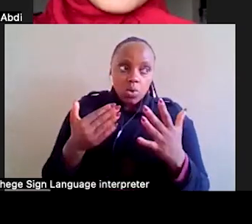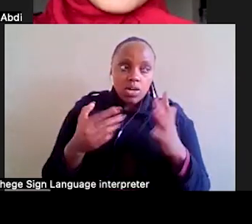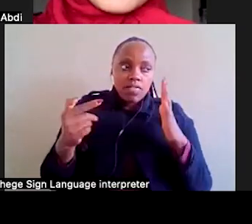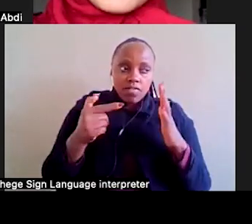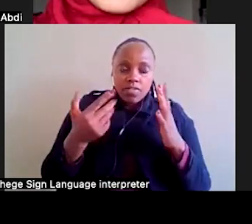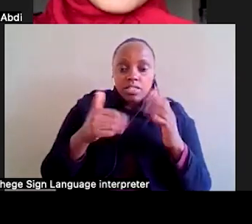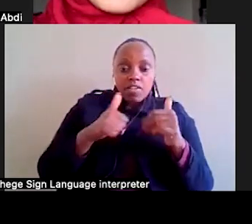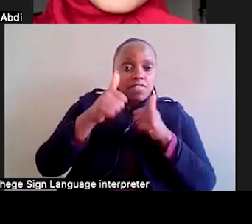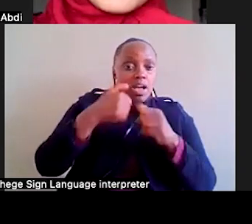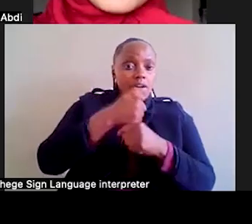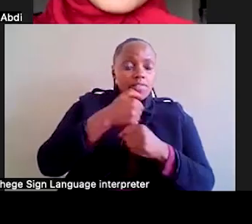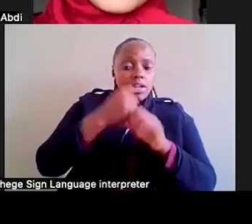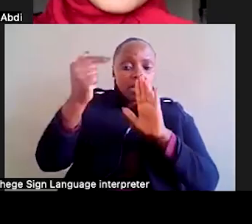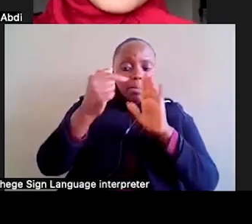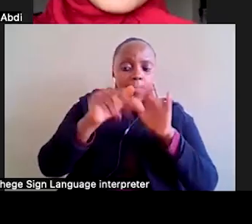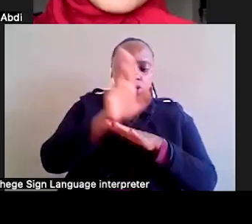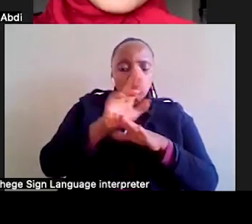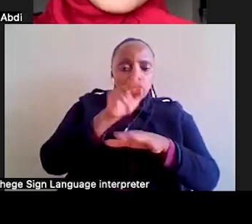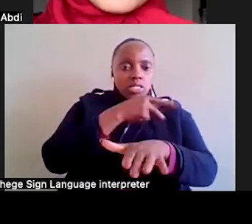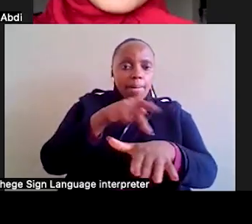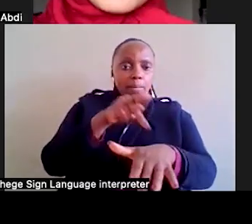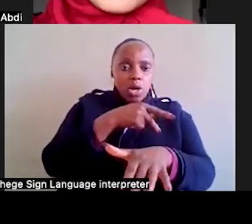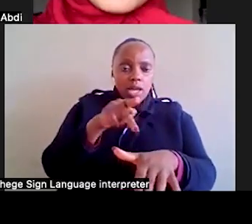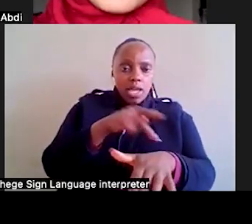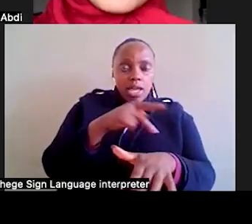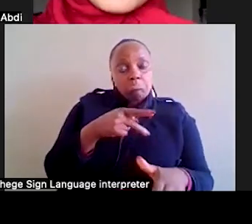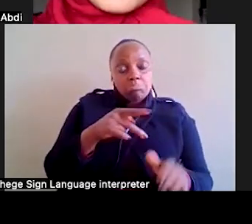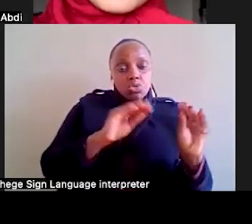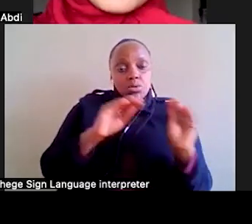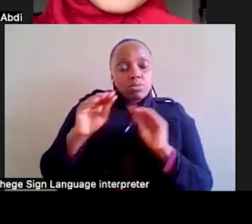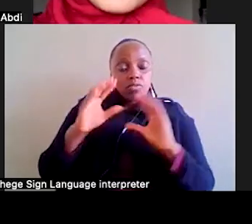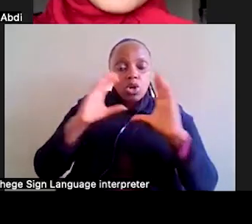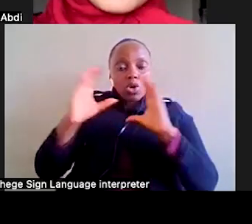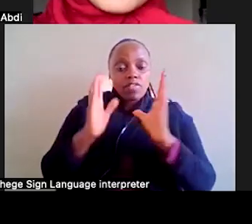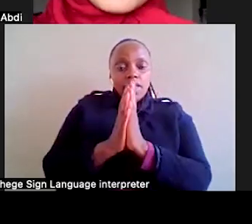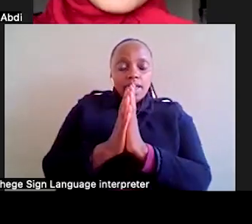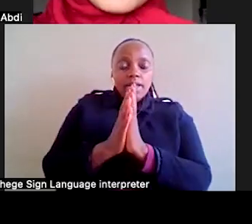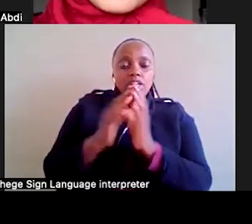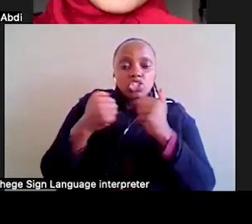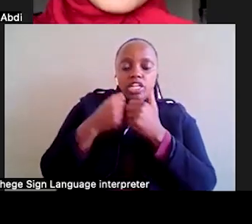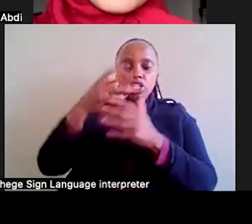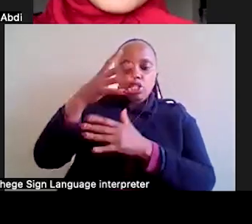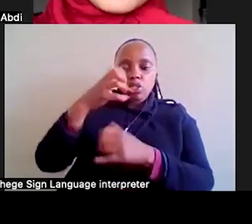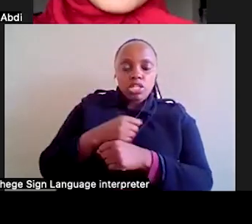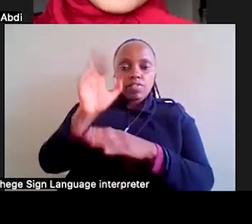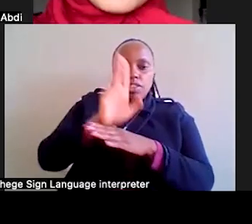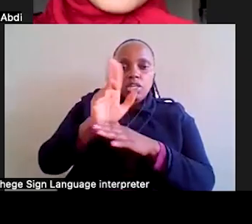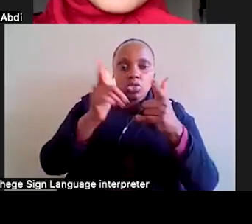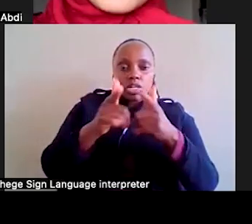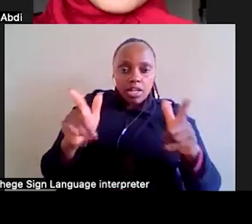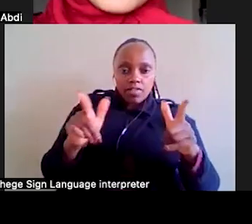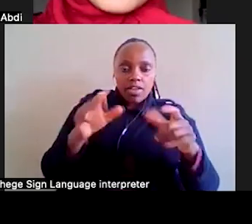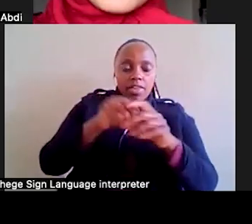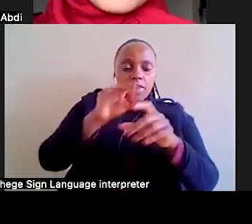she has used poem to take the conversation and challenge stakeholders on the usage of language and the power